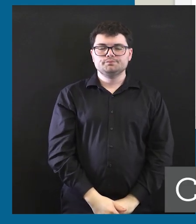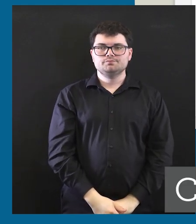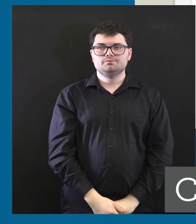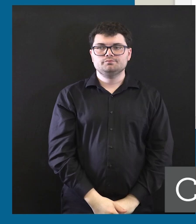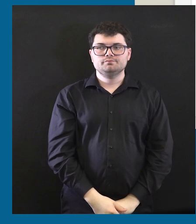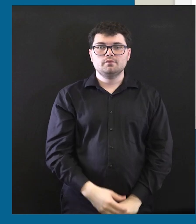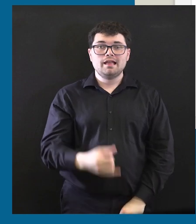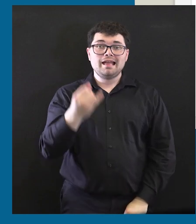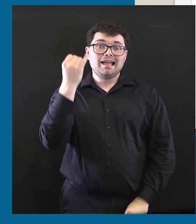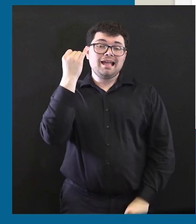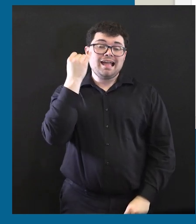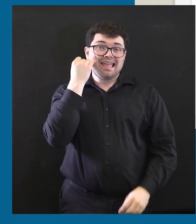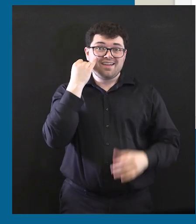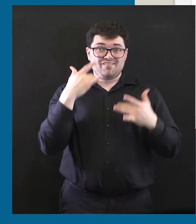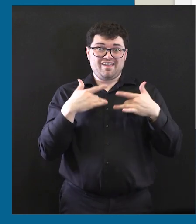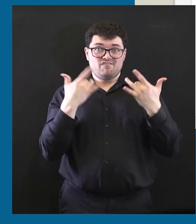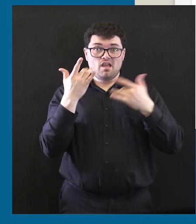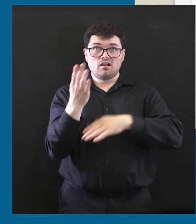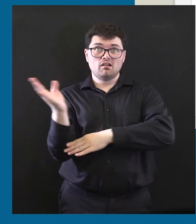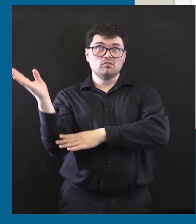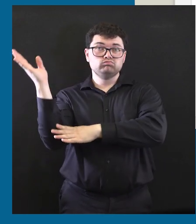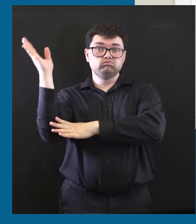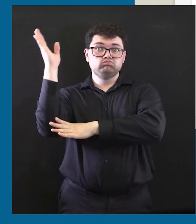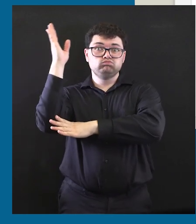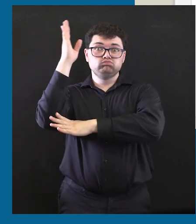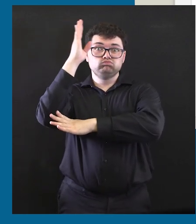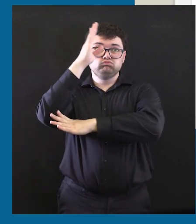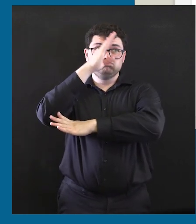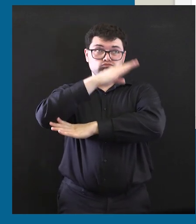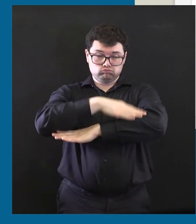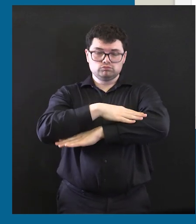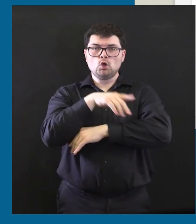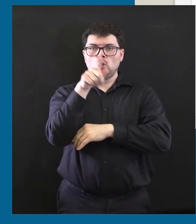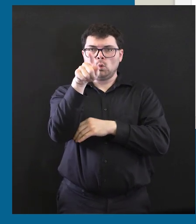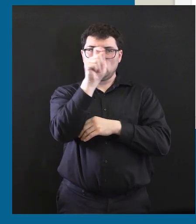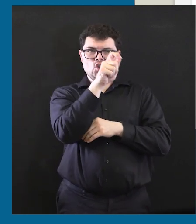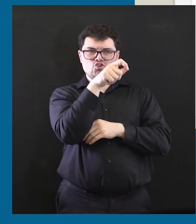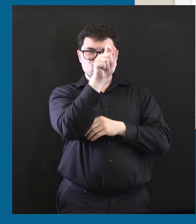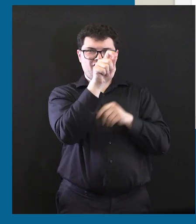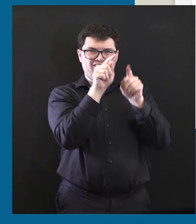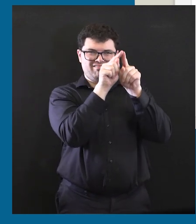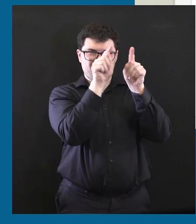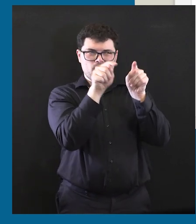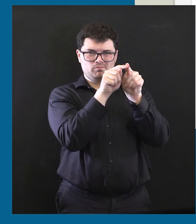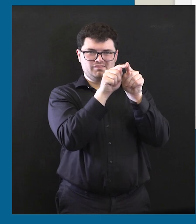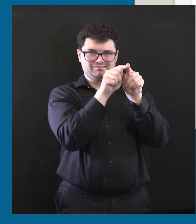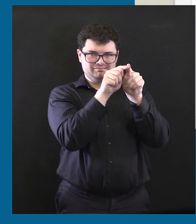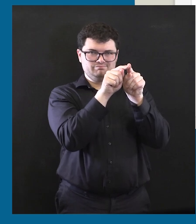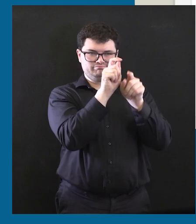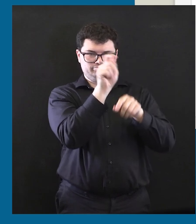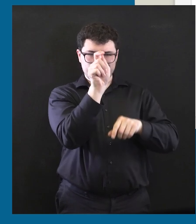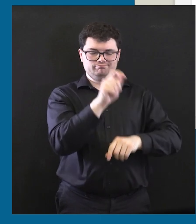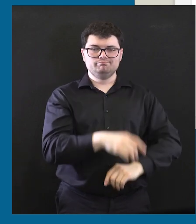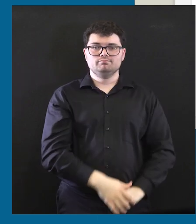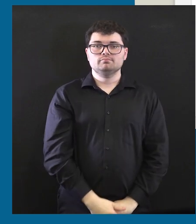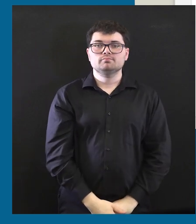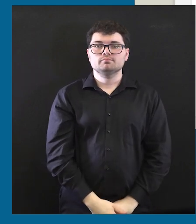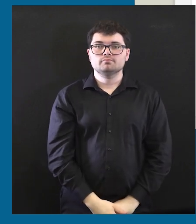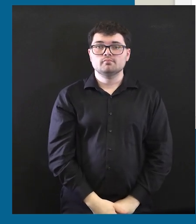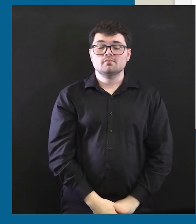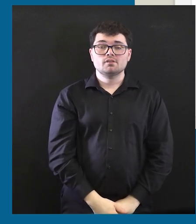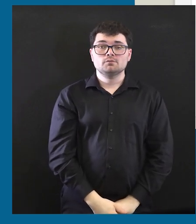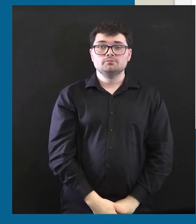Time Zone. If the event is all day, check the box next to all